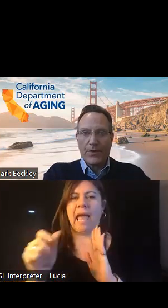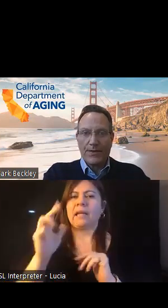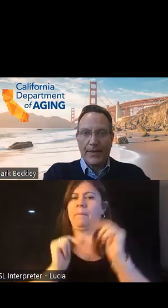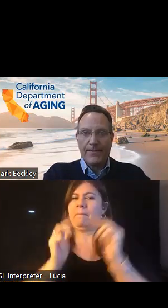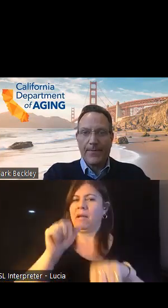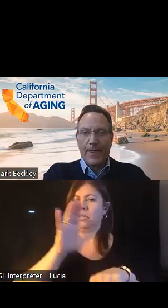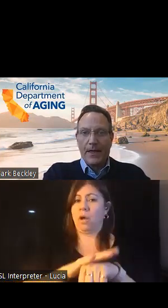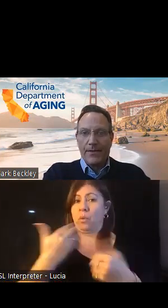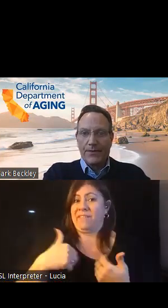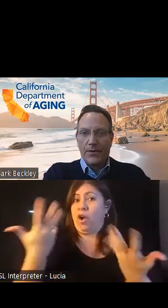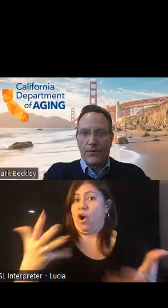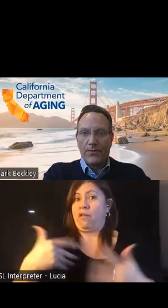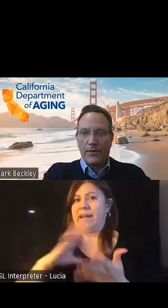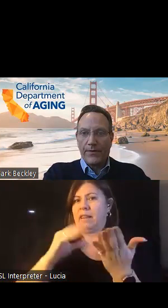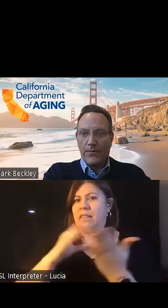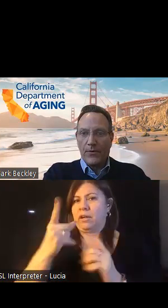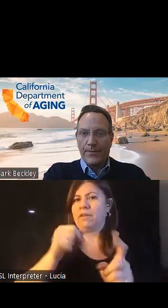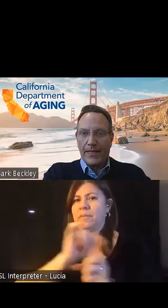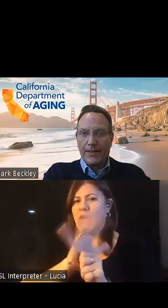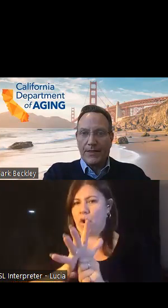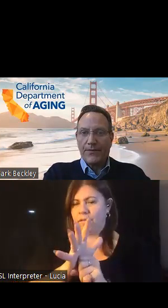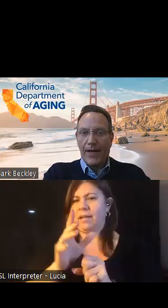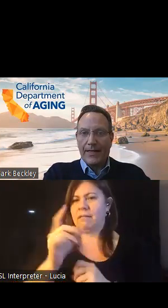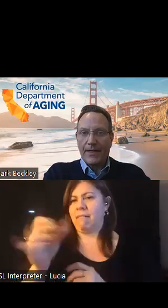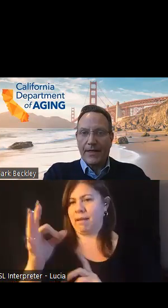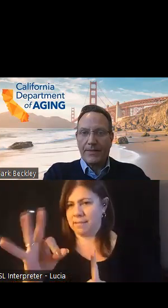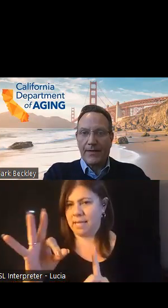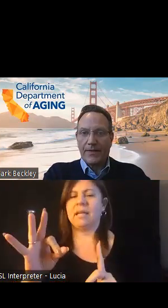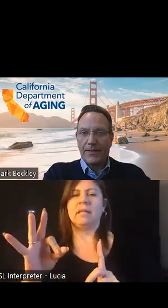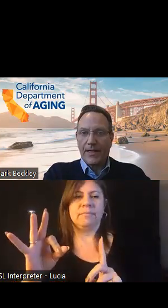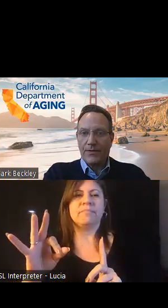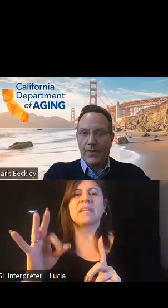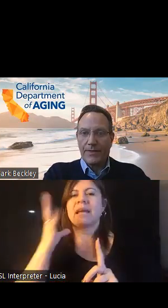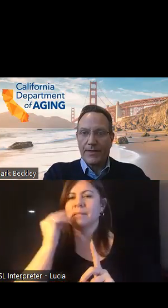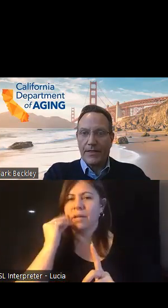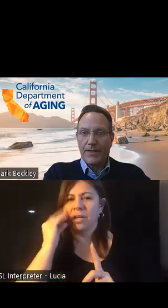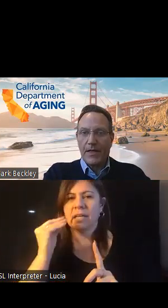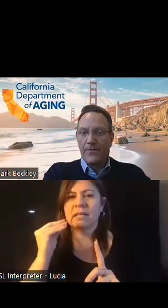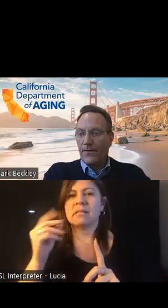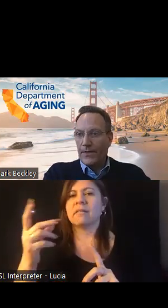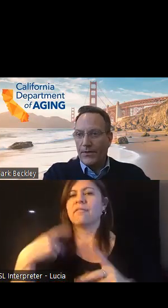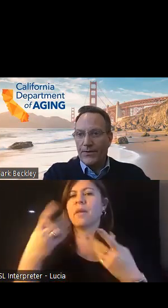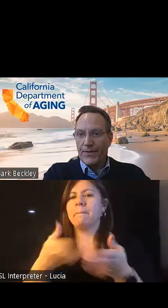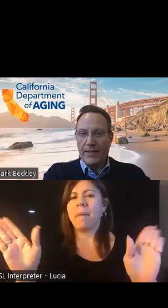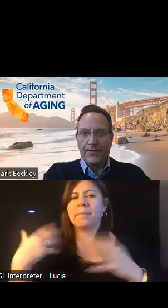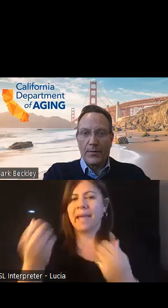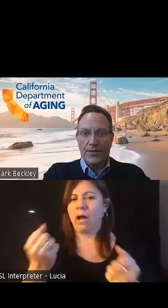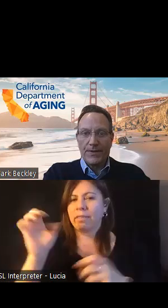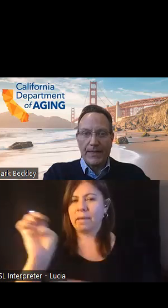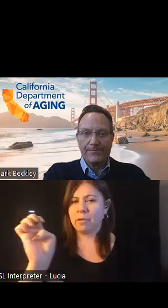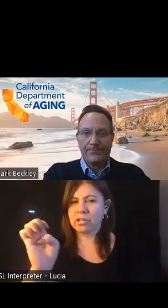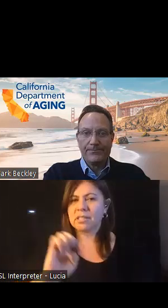health emergency. This work group will develop recommendations for access and visitation policies for future states